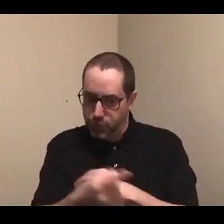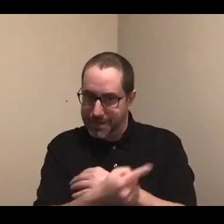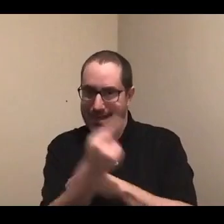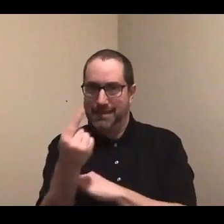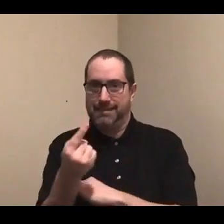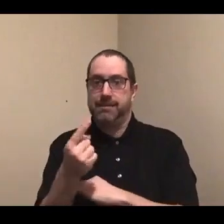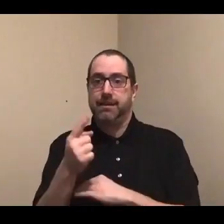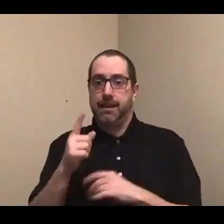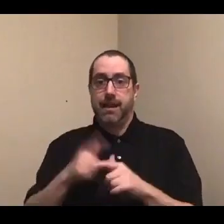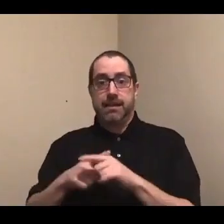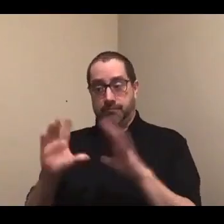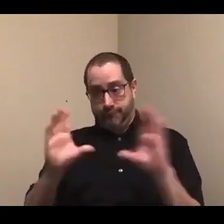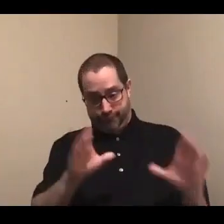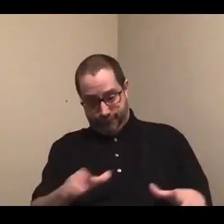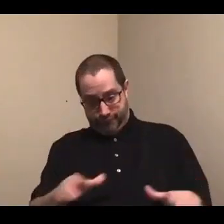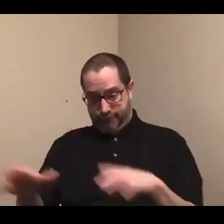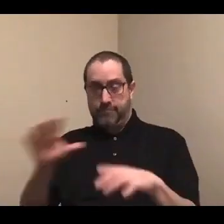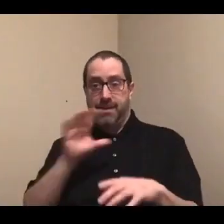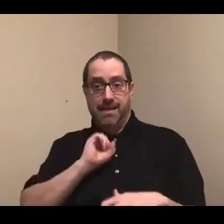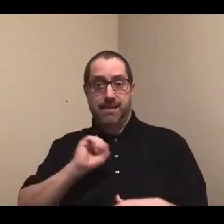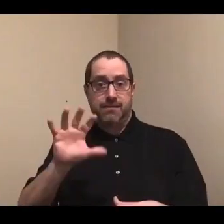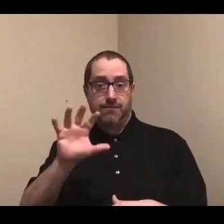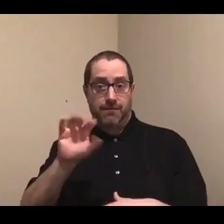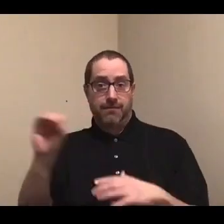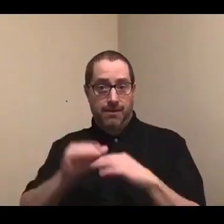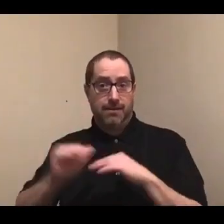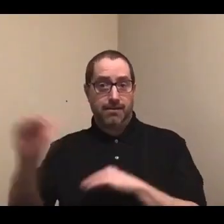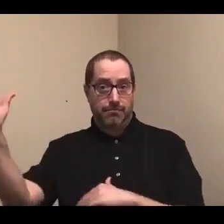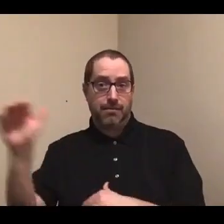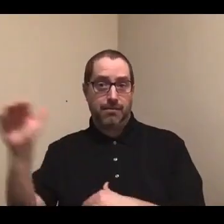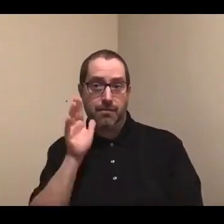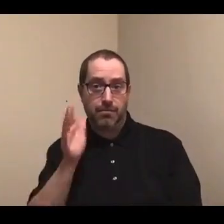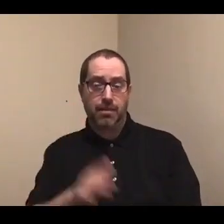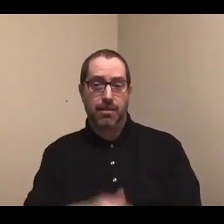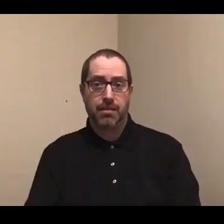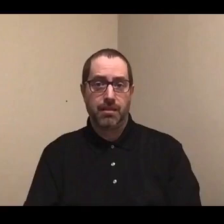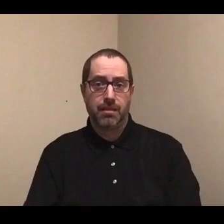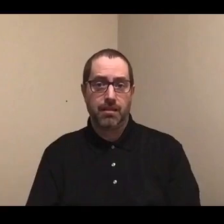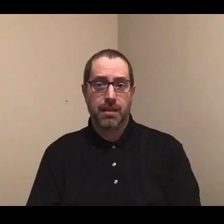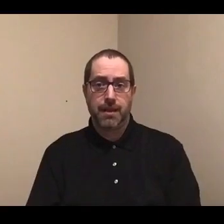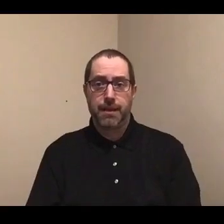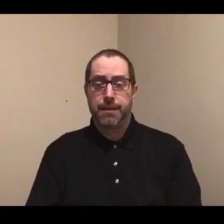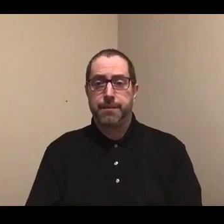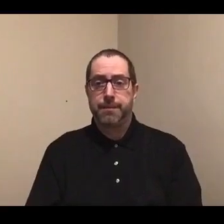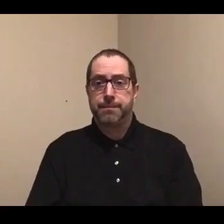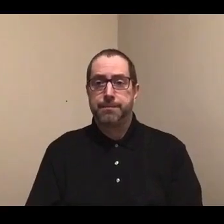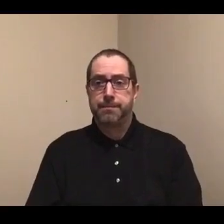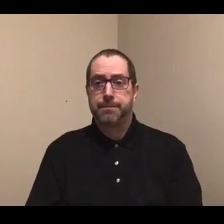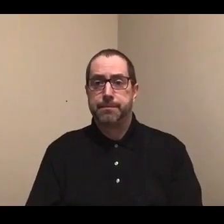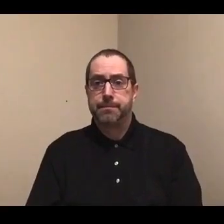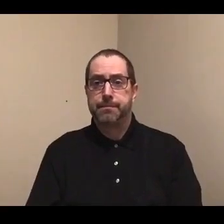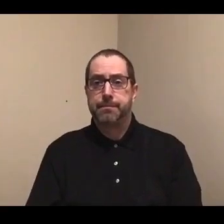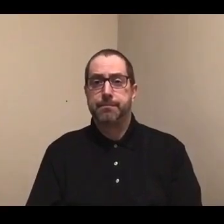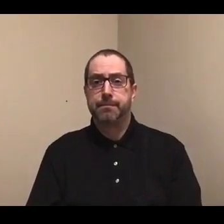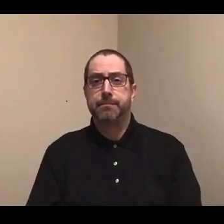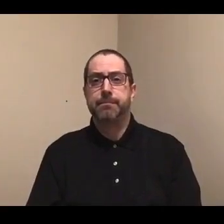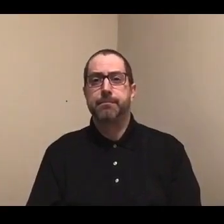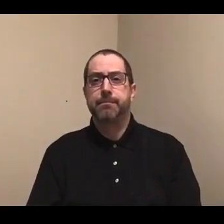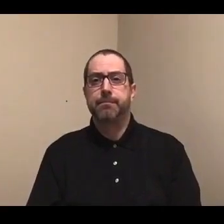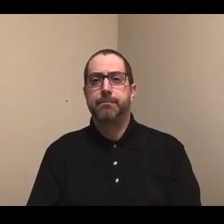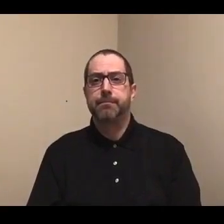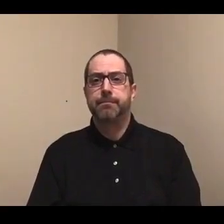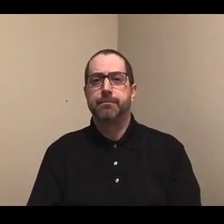over category. But we have had good uptake in the north so far. And we'll come back to the room. Where are